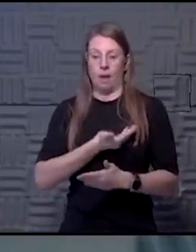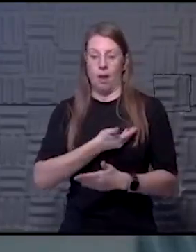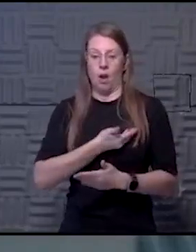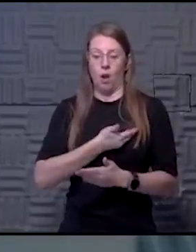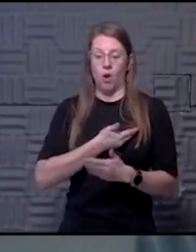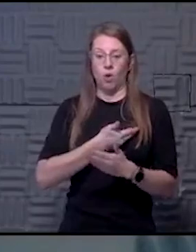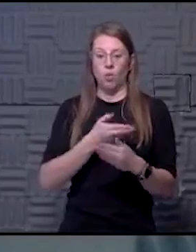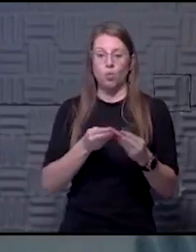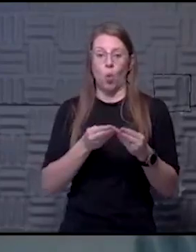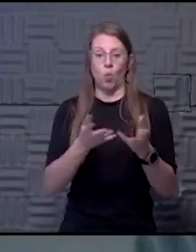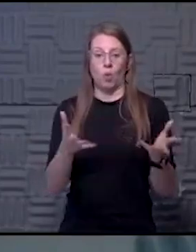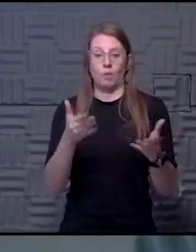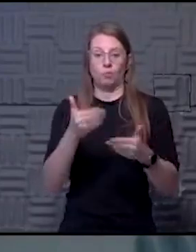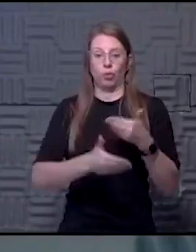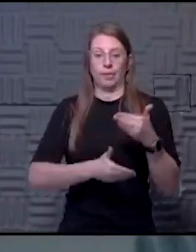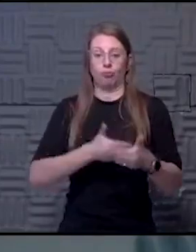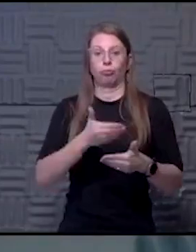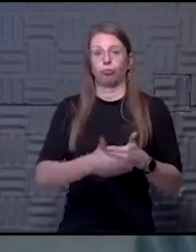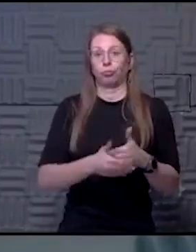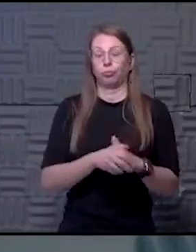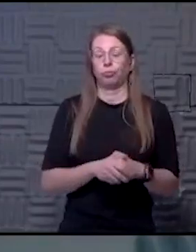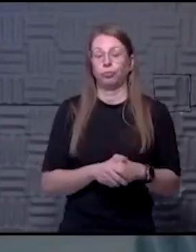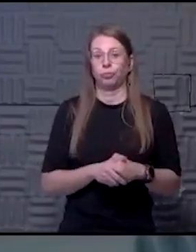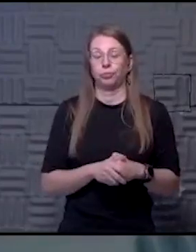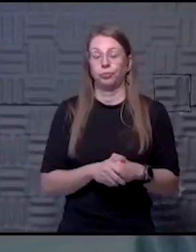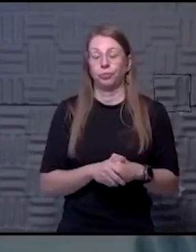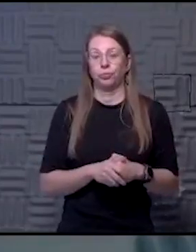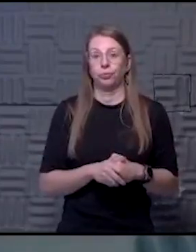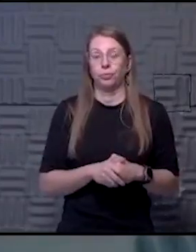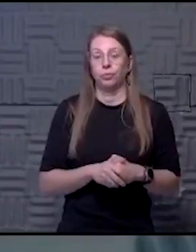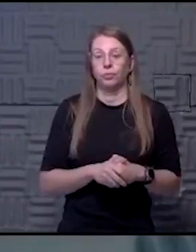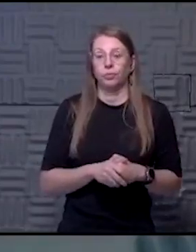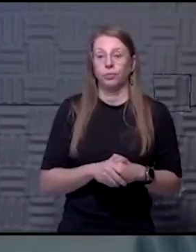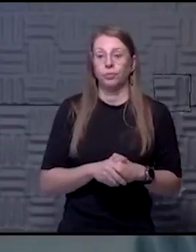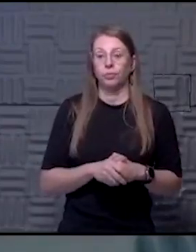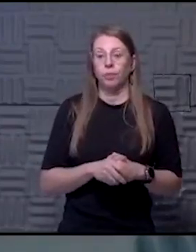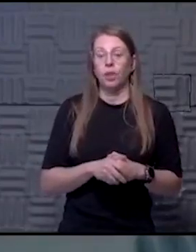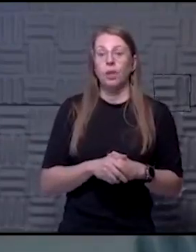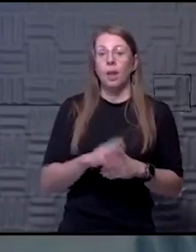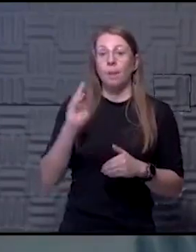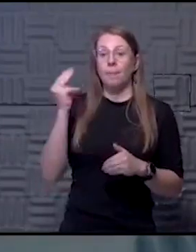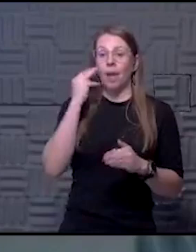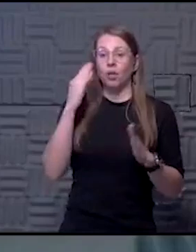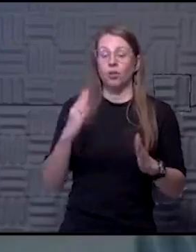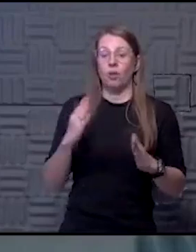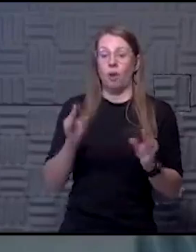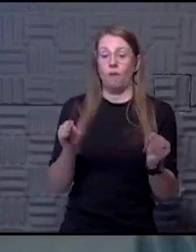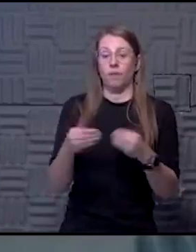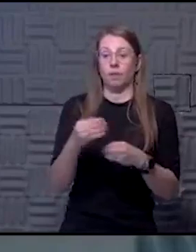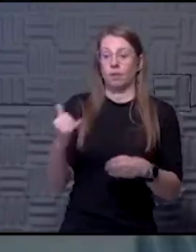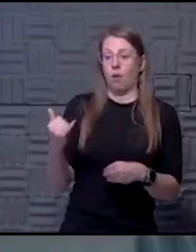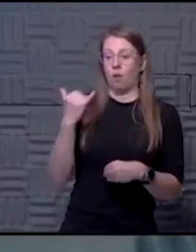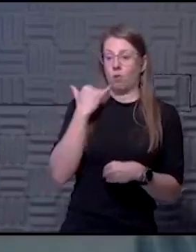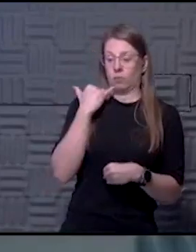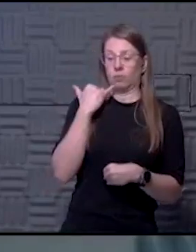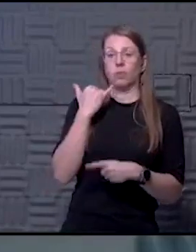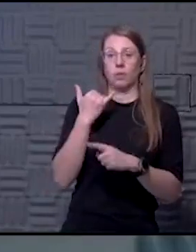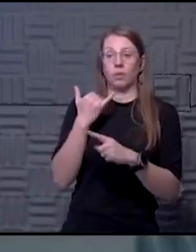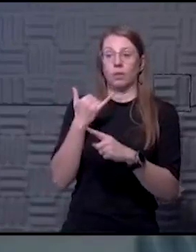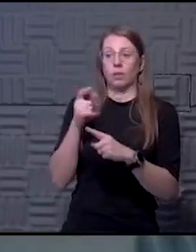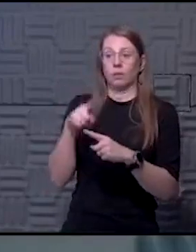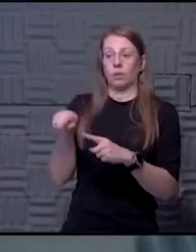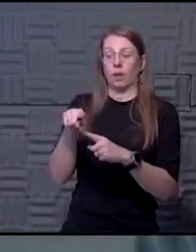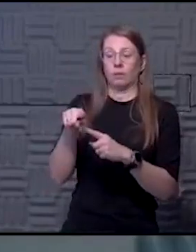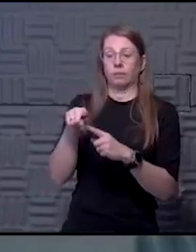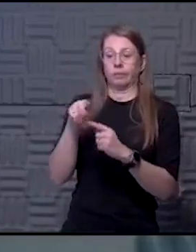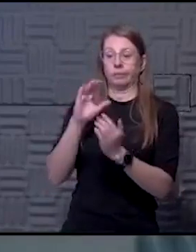rollout procedures. It is not unusual for the mayor's office to receive calls from some entities that have received vaccines